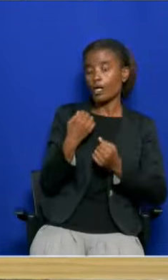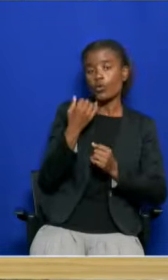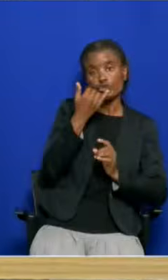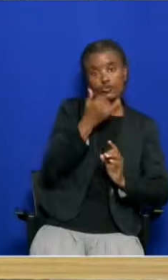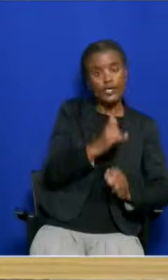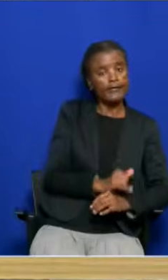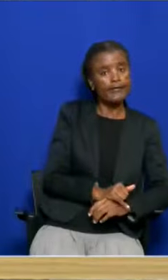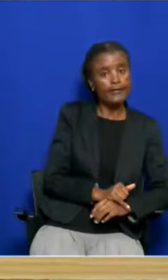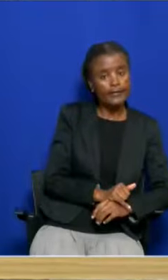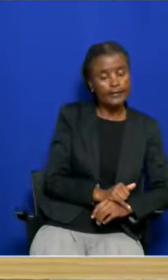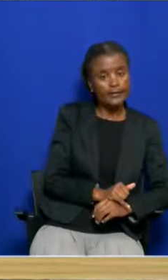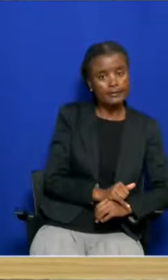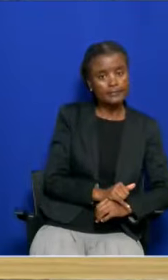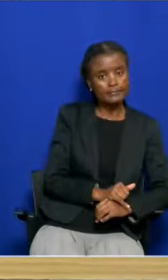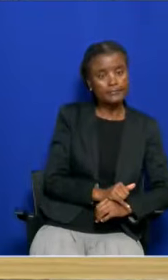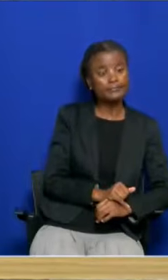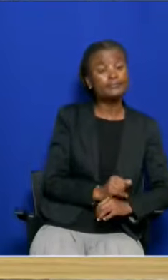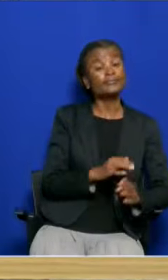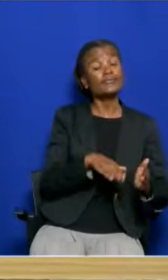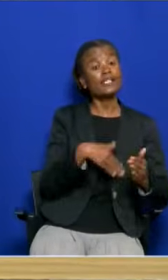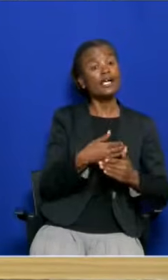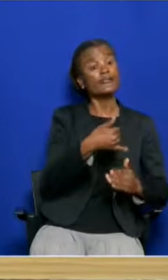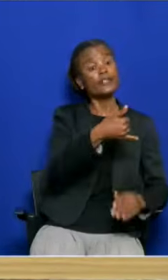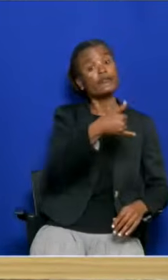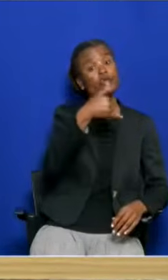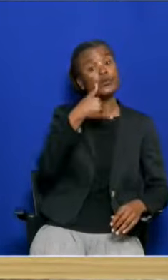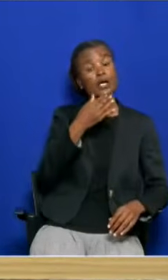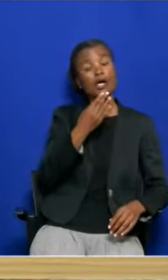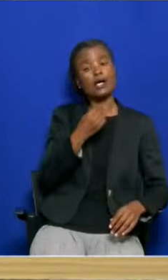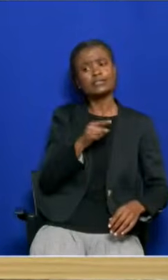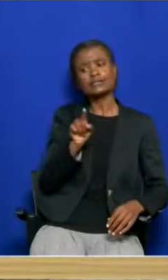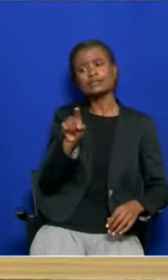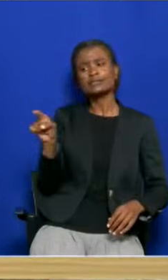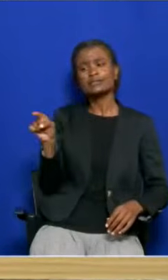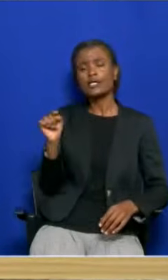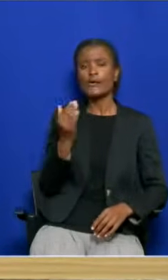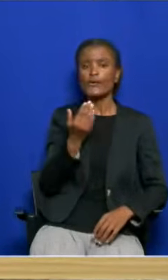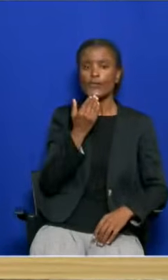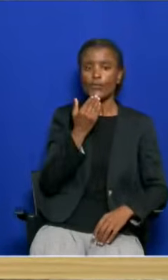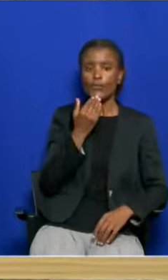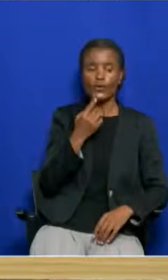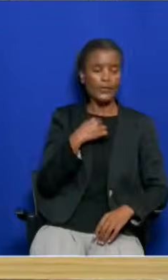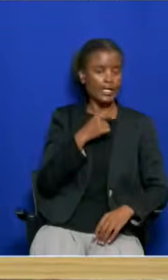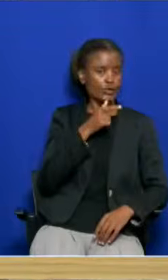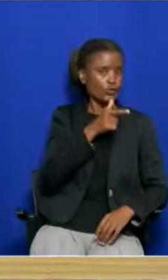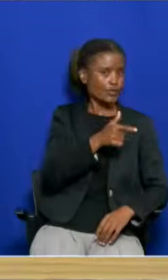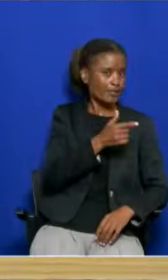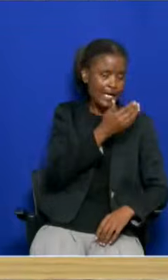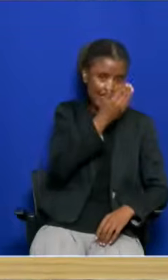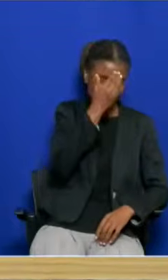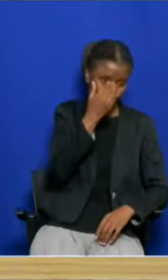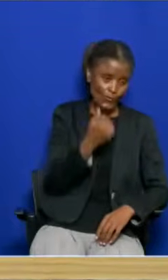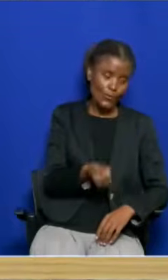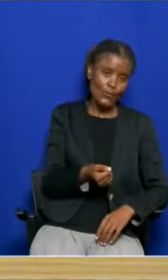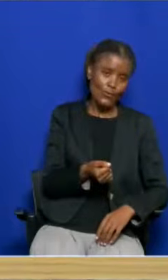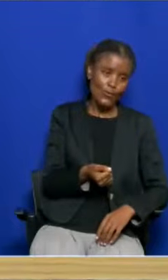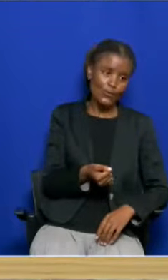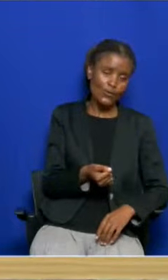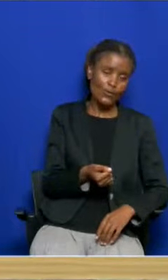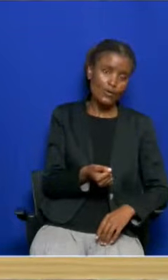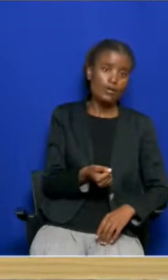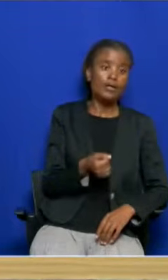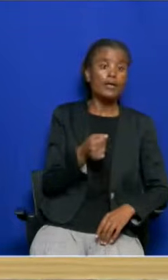He then phoned me, who are those people? I said, I don't know. I was phoned by someone who's either going to the